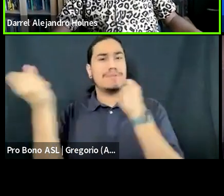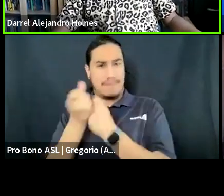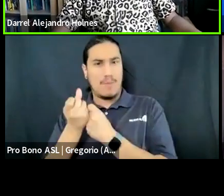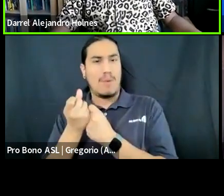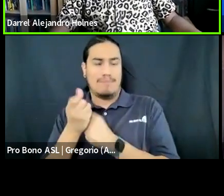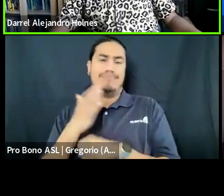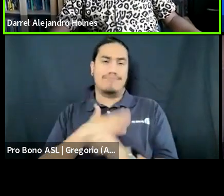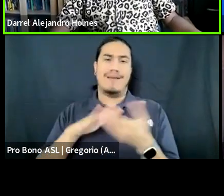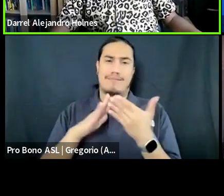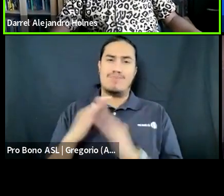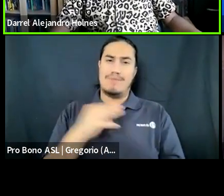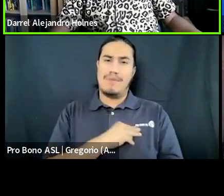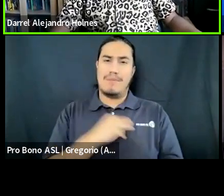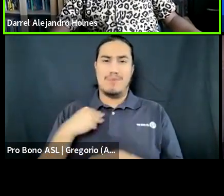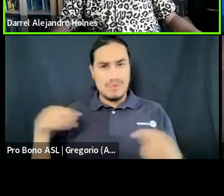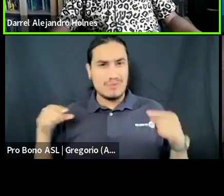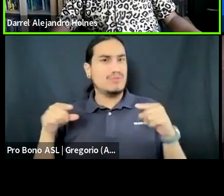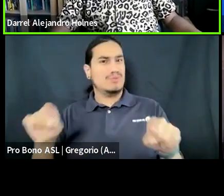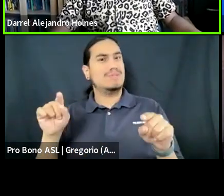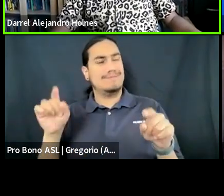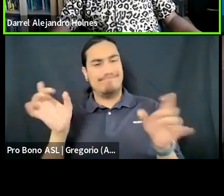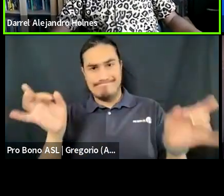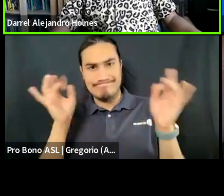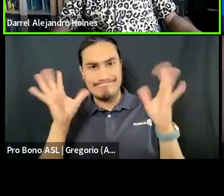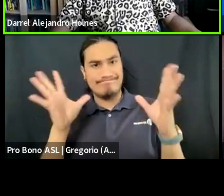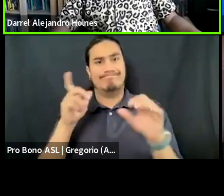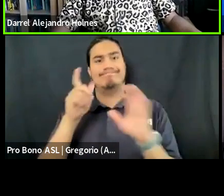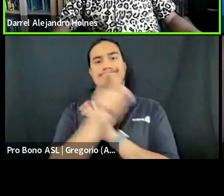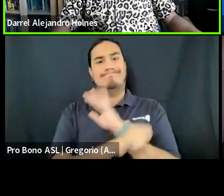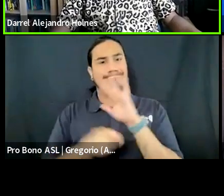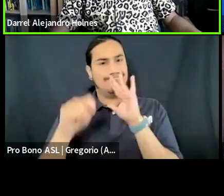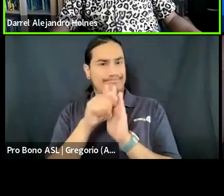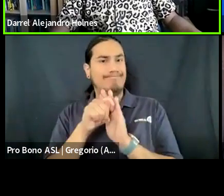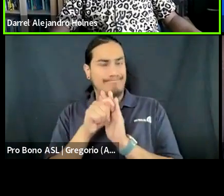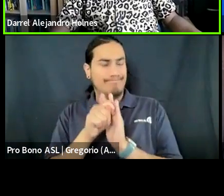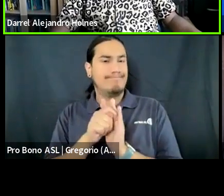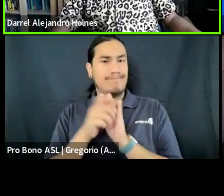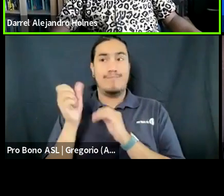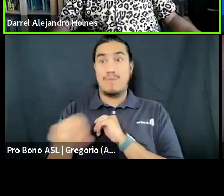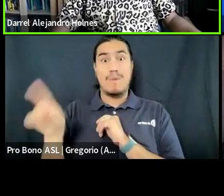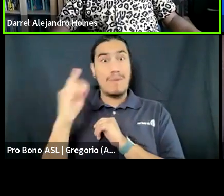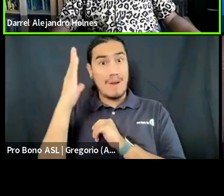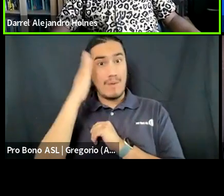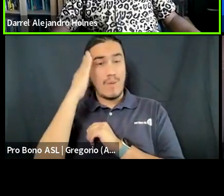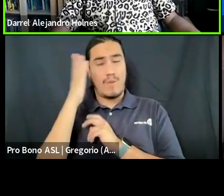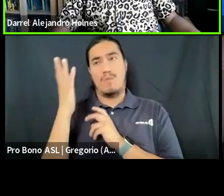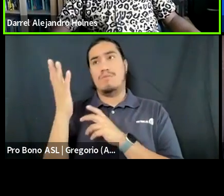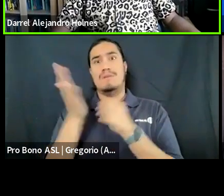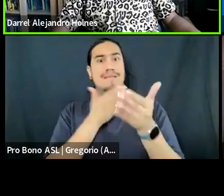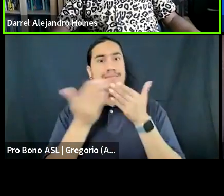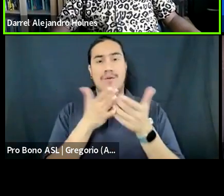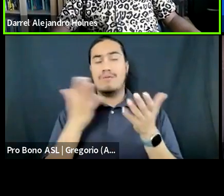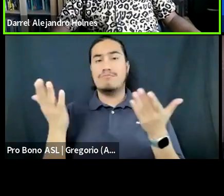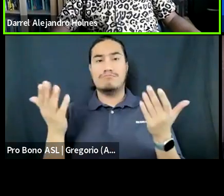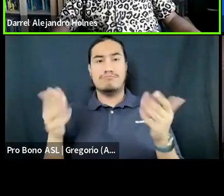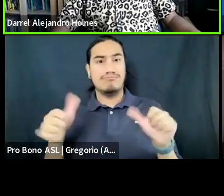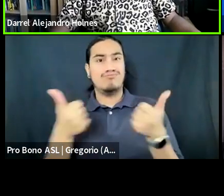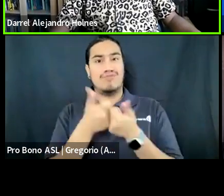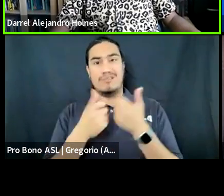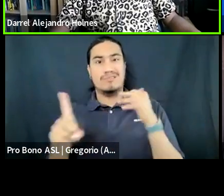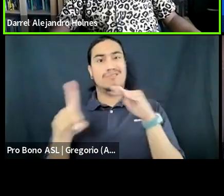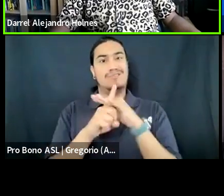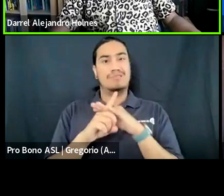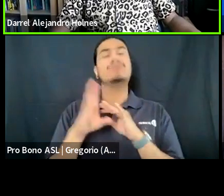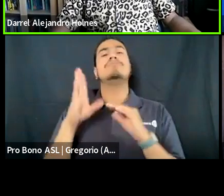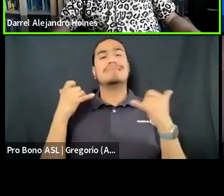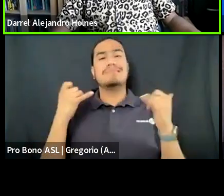for my community members during this incredible time of need, so that they know that despite whatever challenges they were facing with the pandemic, that